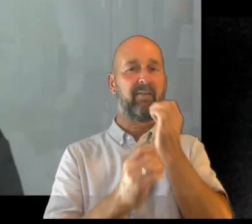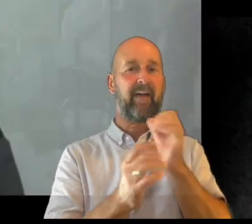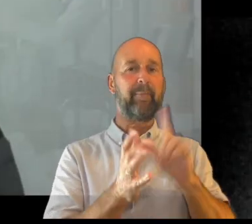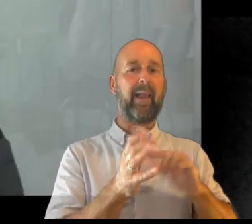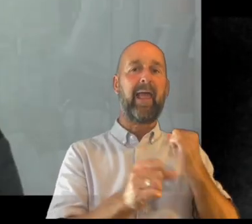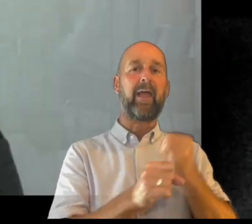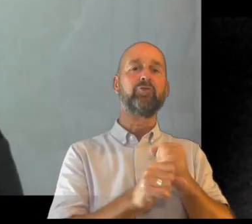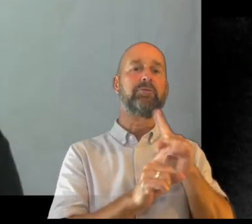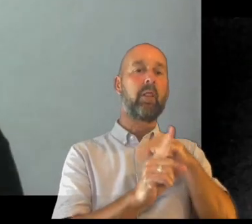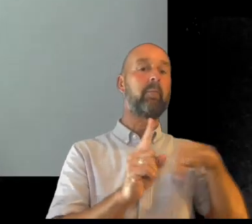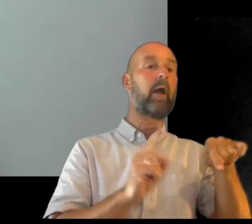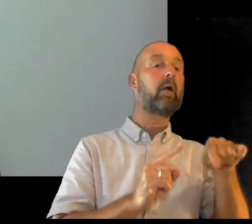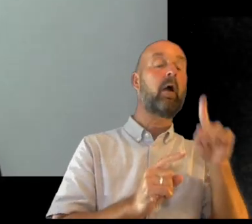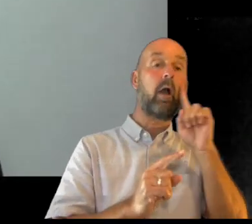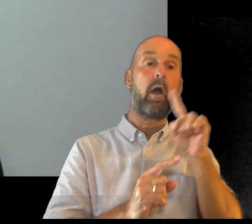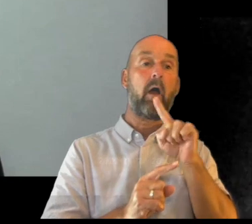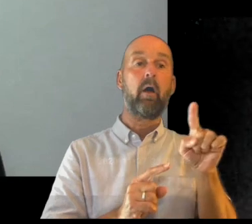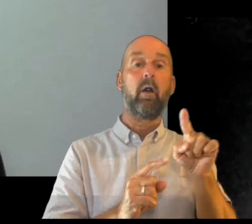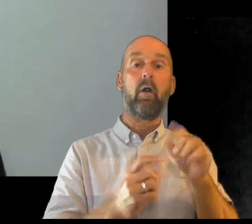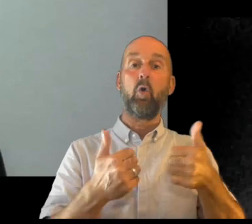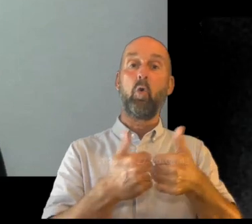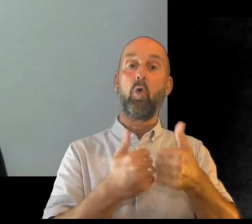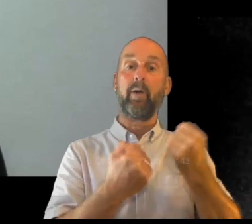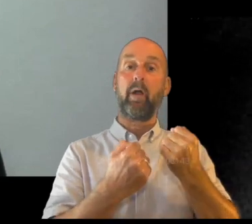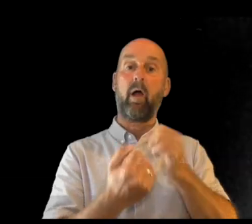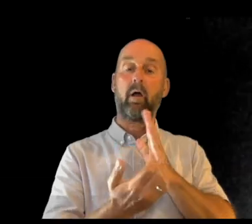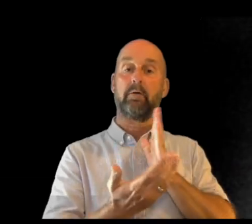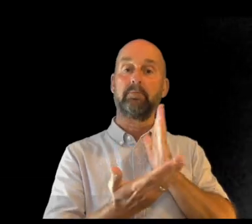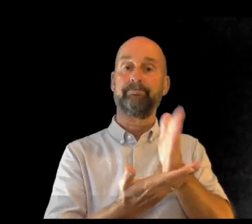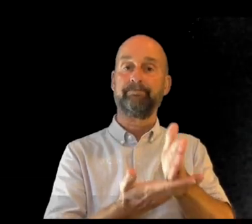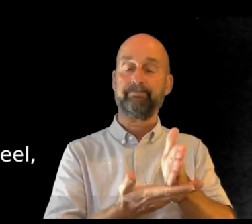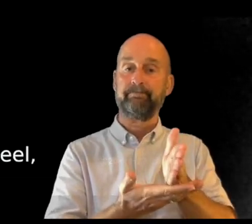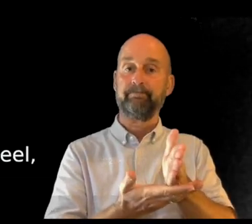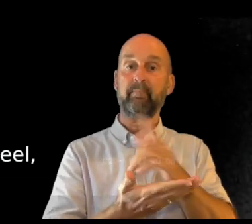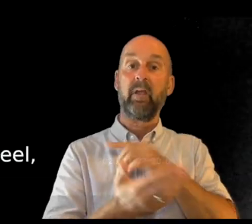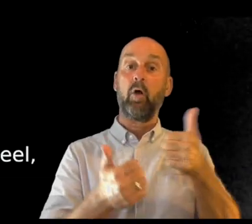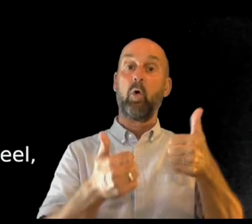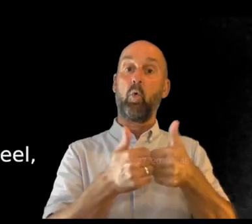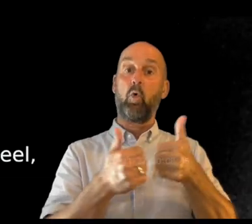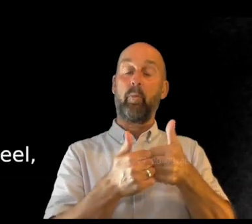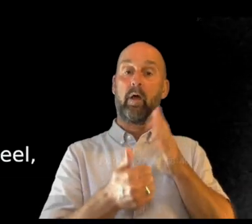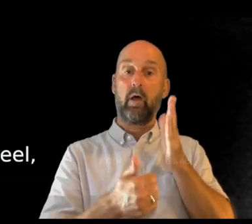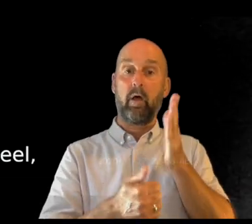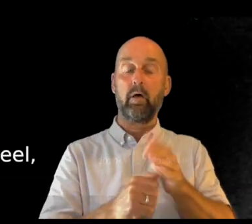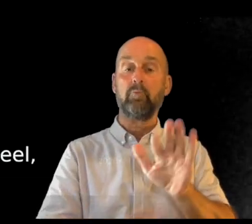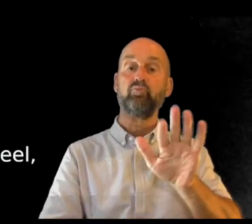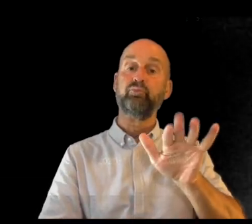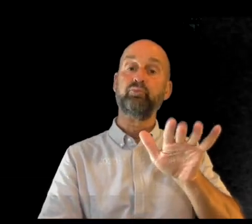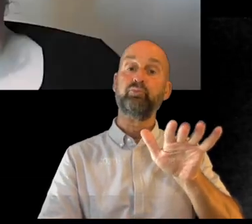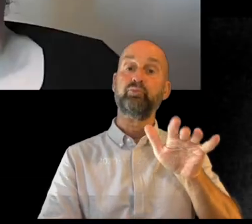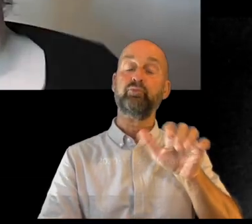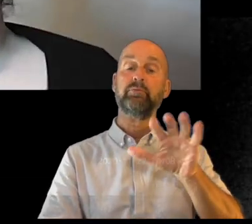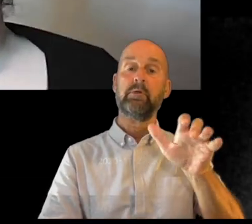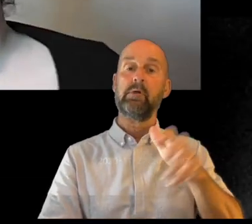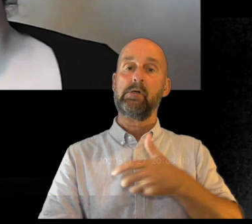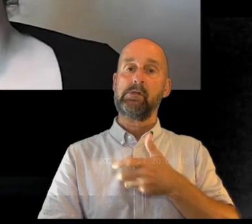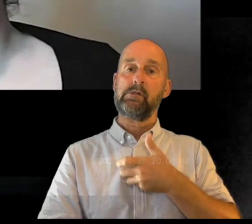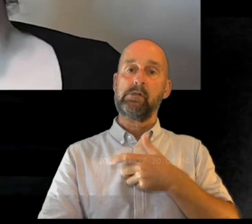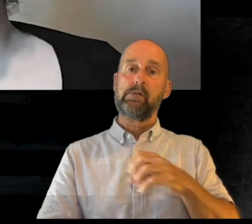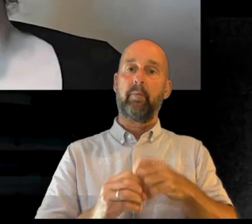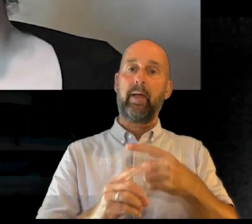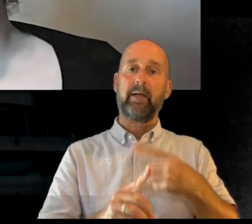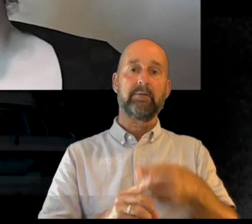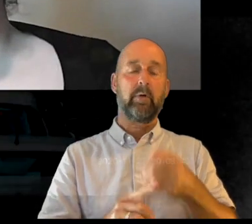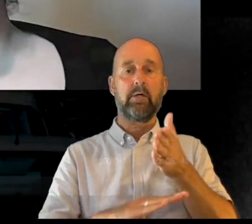hustle in the Scandi office. Uber car, London street. An Uber driver drums the steering wheel. An agitated Bex takes